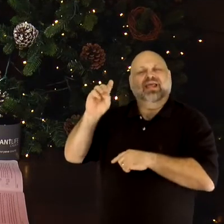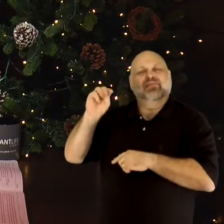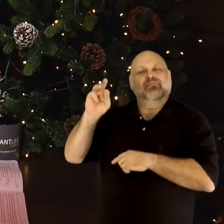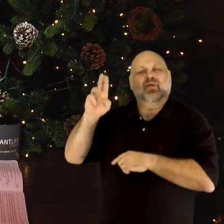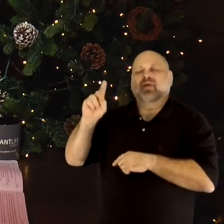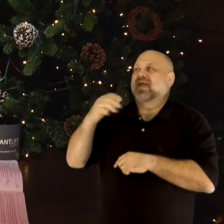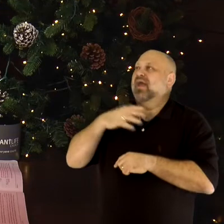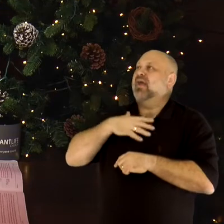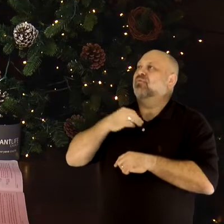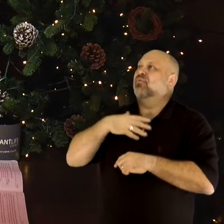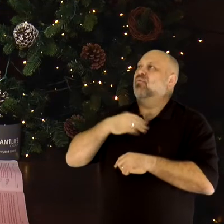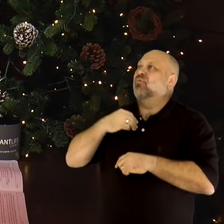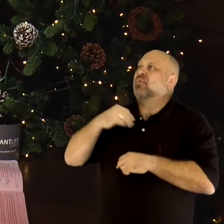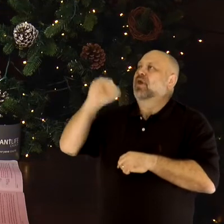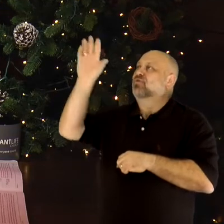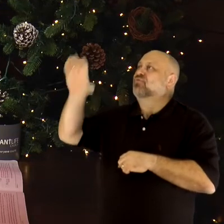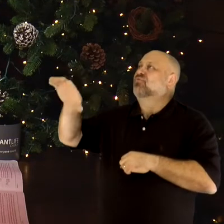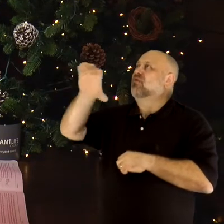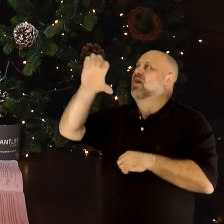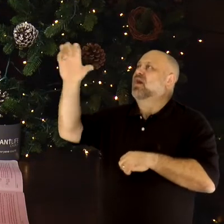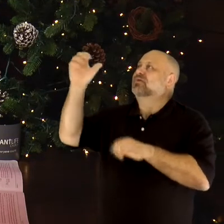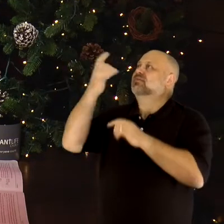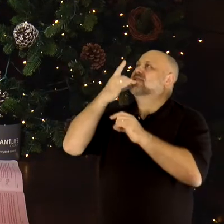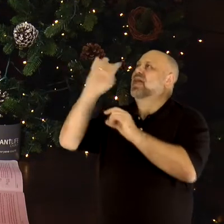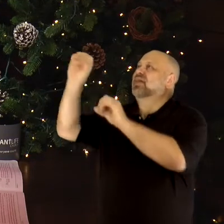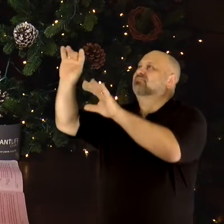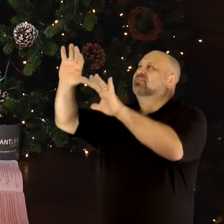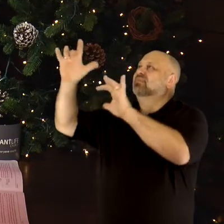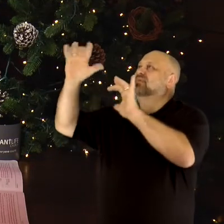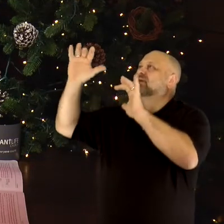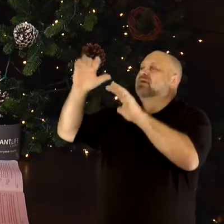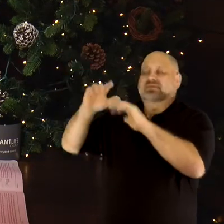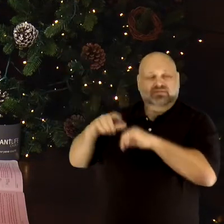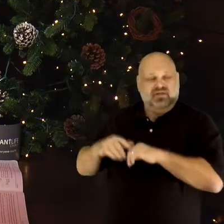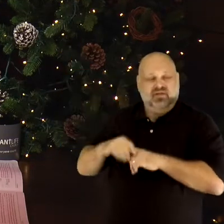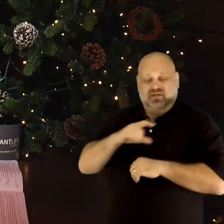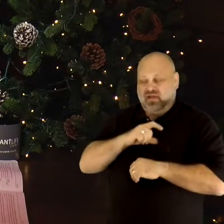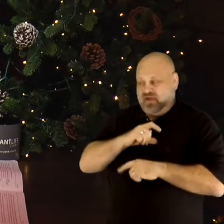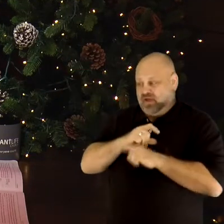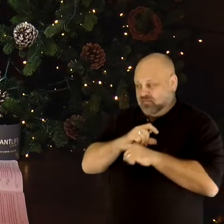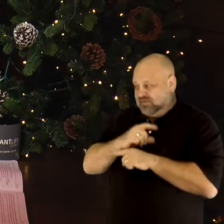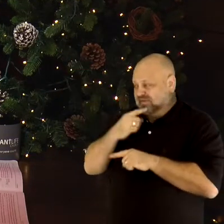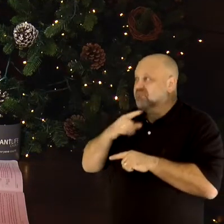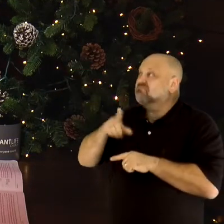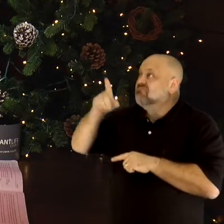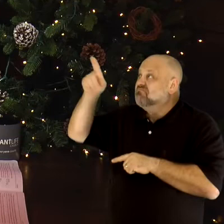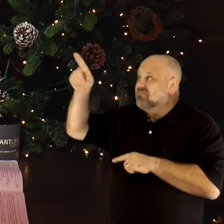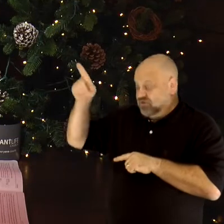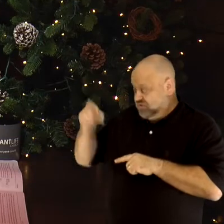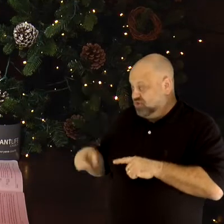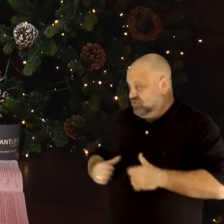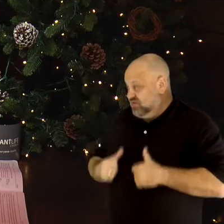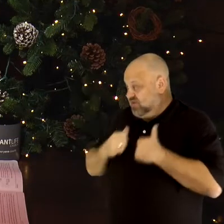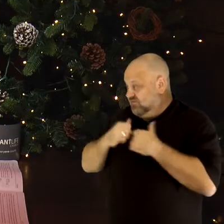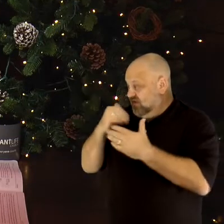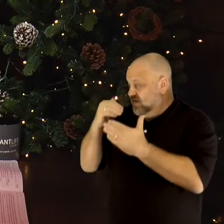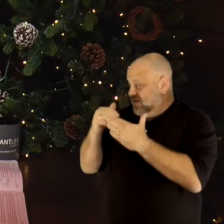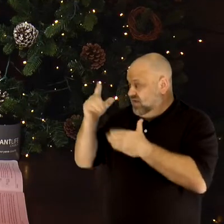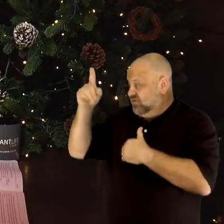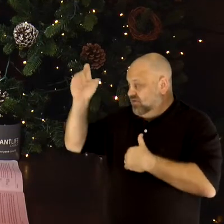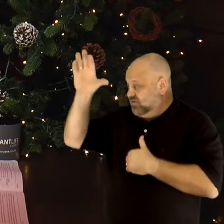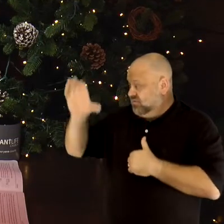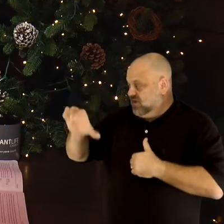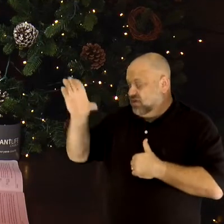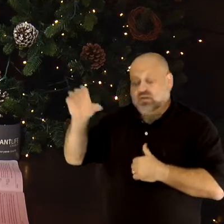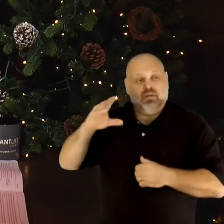white cross on top. So the policeman pointed to that cross and asked, "Do you live anywhere near that?" And